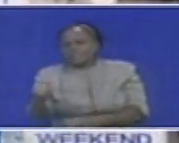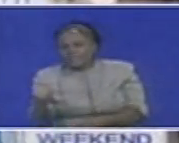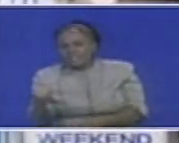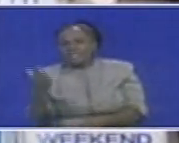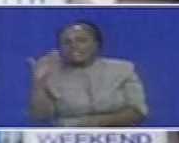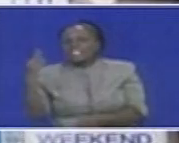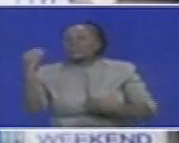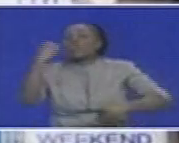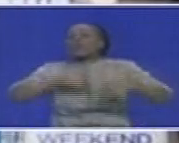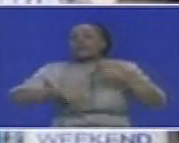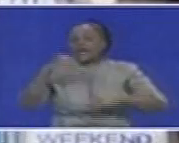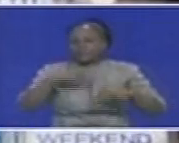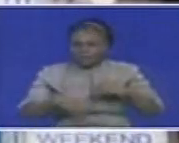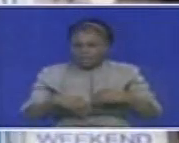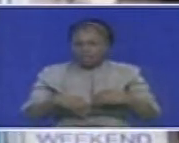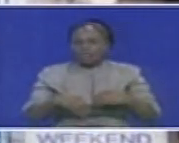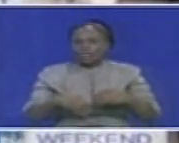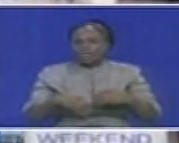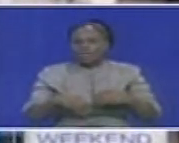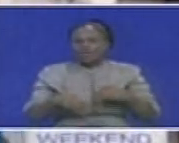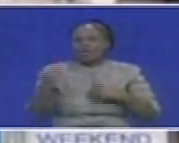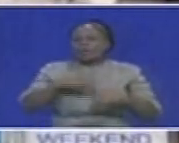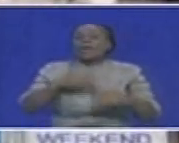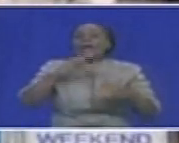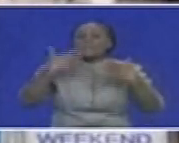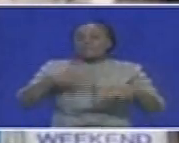ya ufisadi, mambo ya corruption, watu